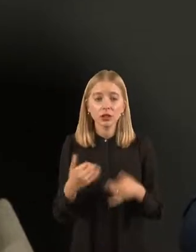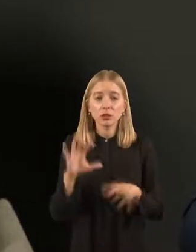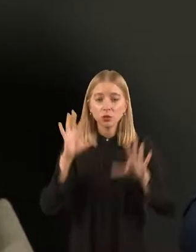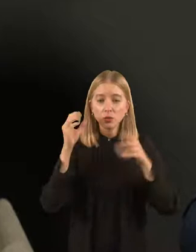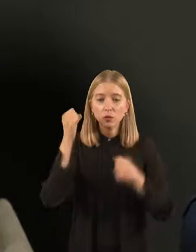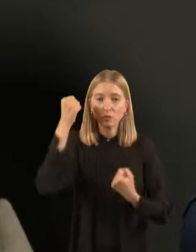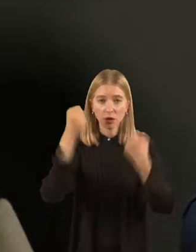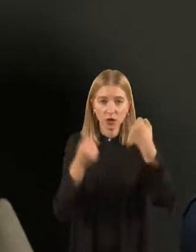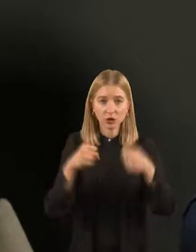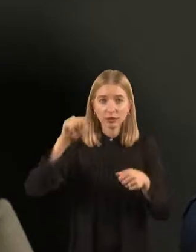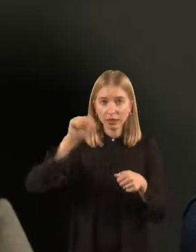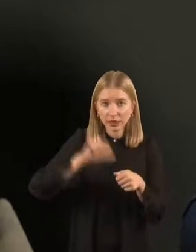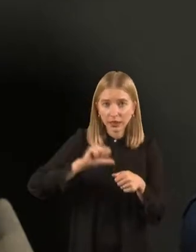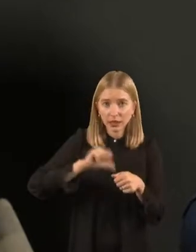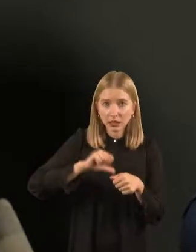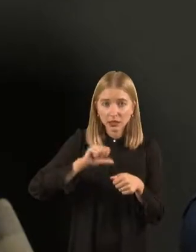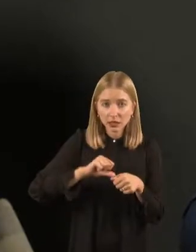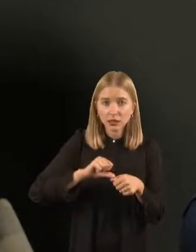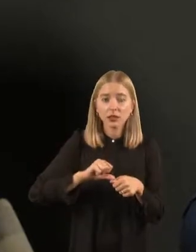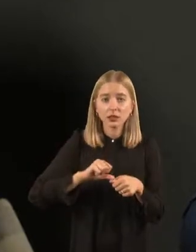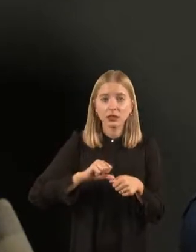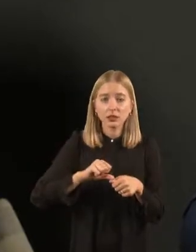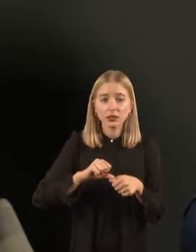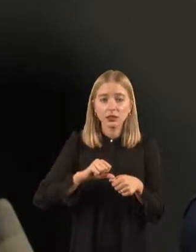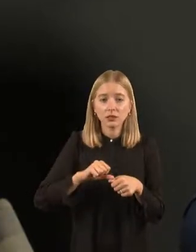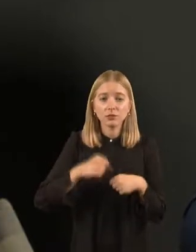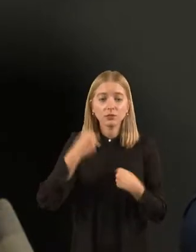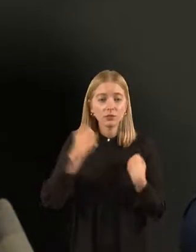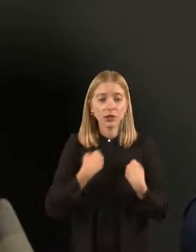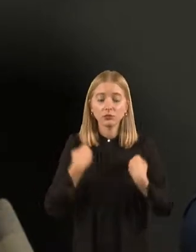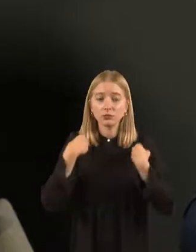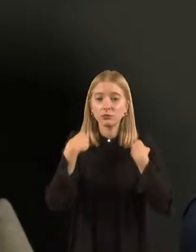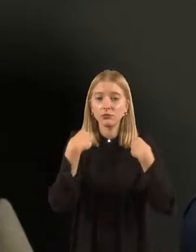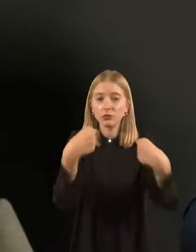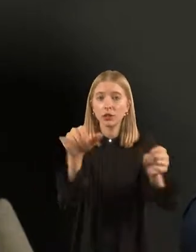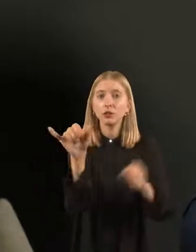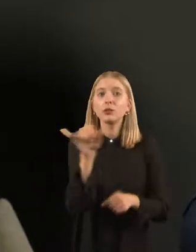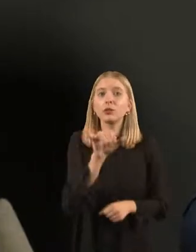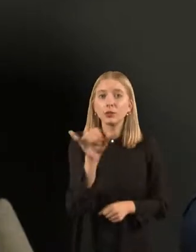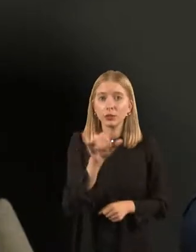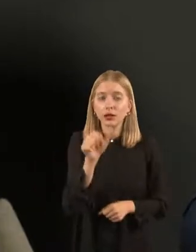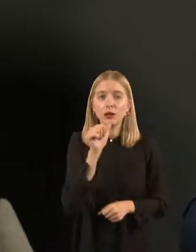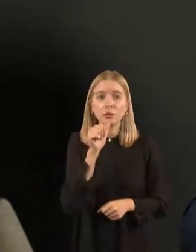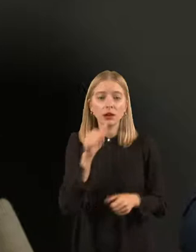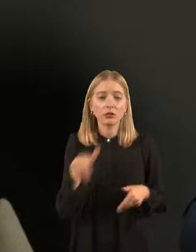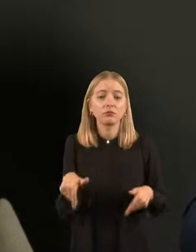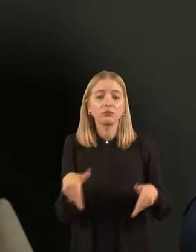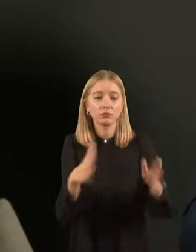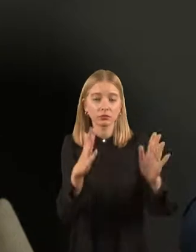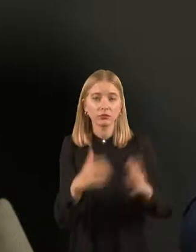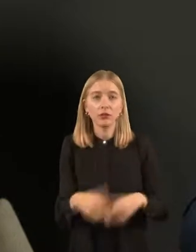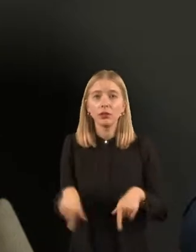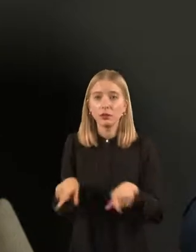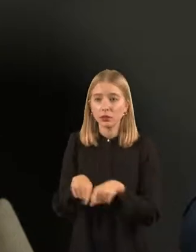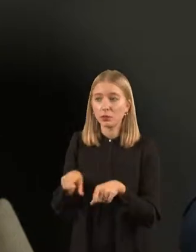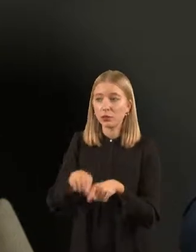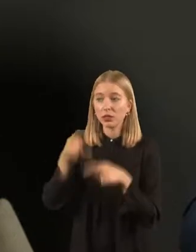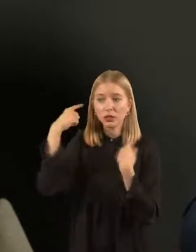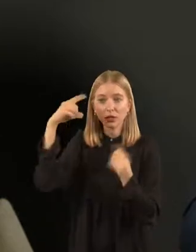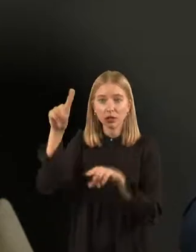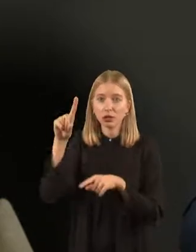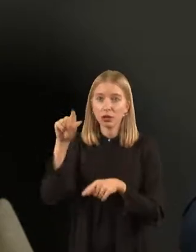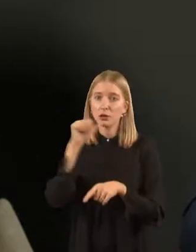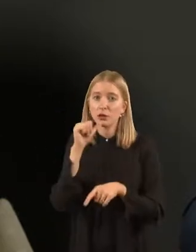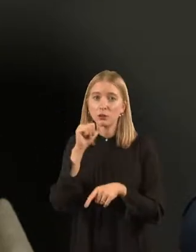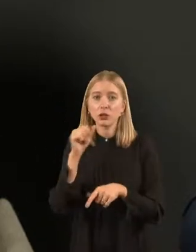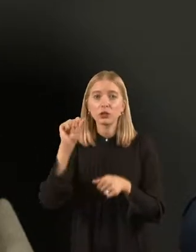technologies in order to reshape the whole transportation sector. And this is the challenge that